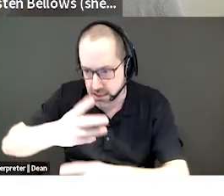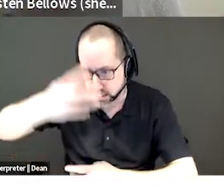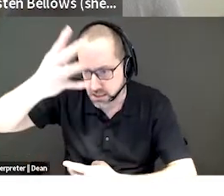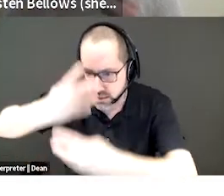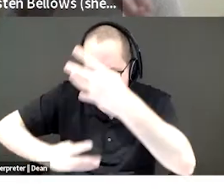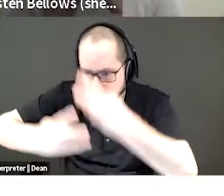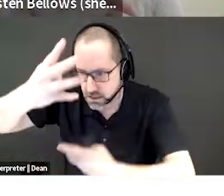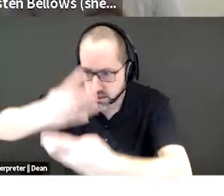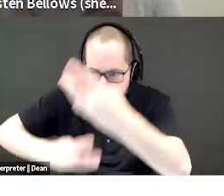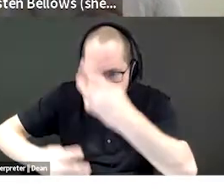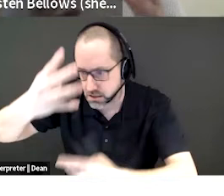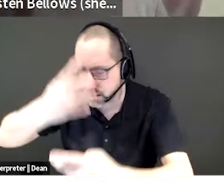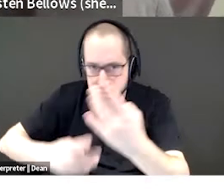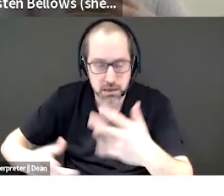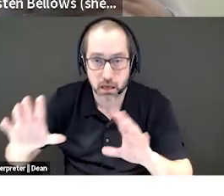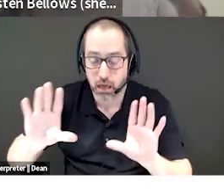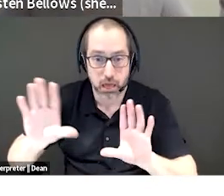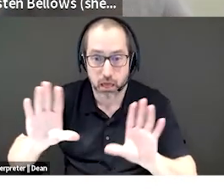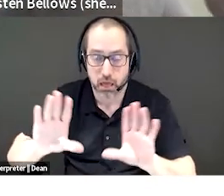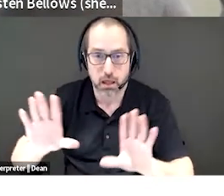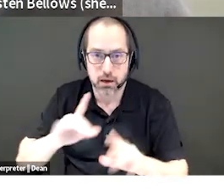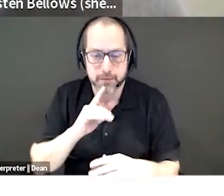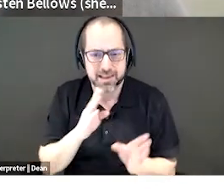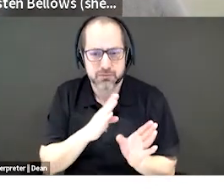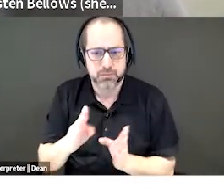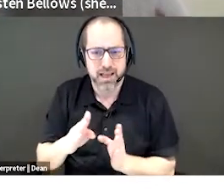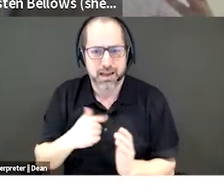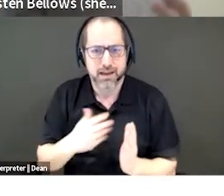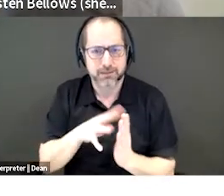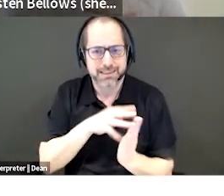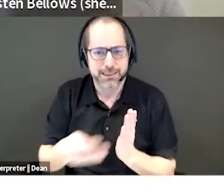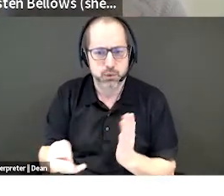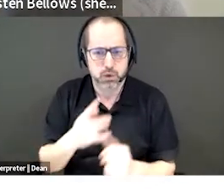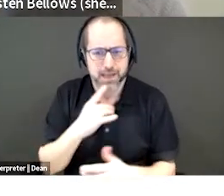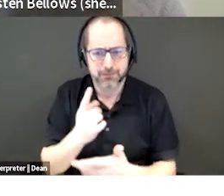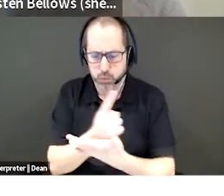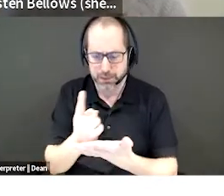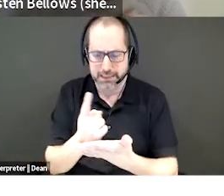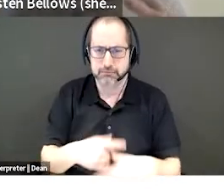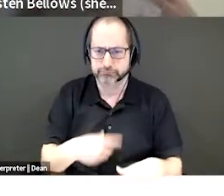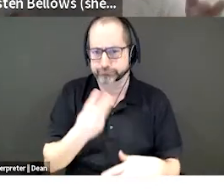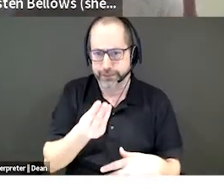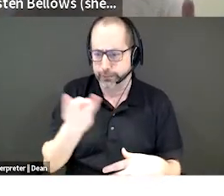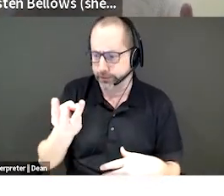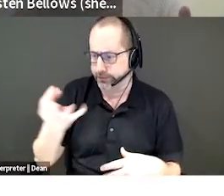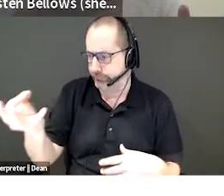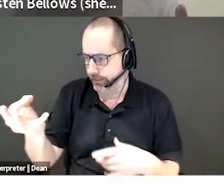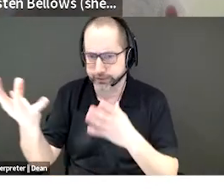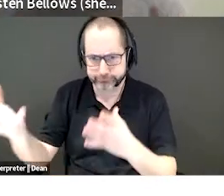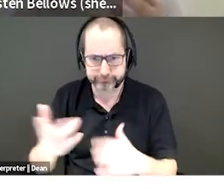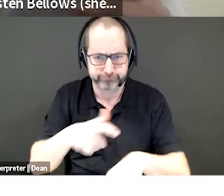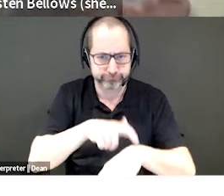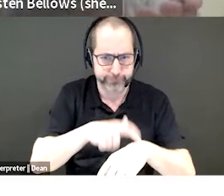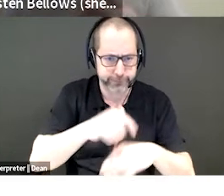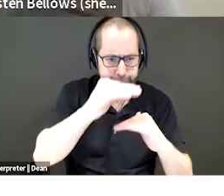or even spending like weeks and weeks every single day doing a job search. This is exhausting.